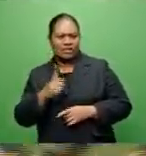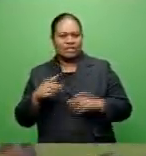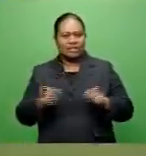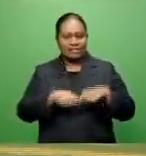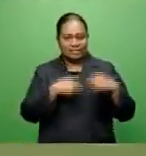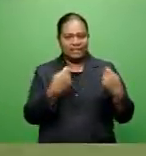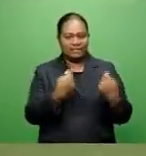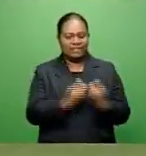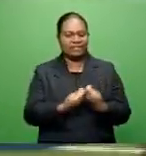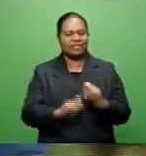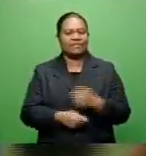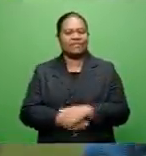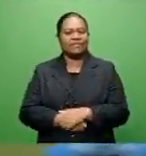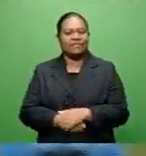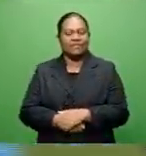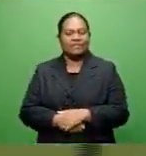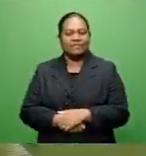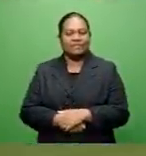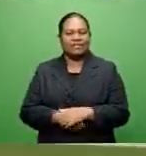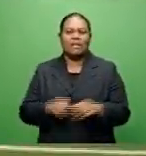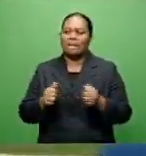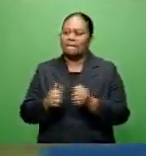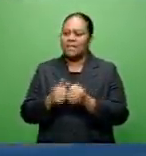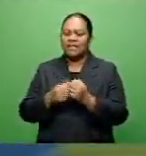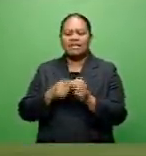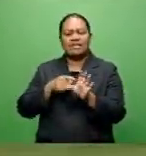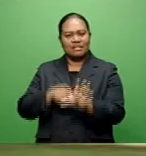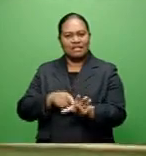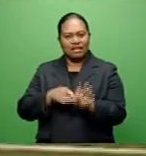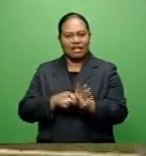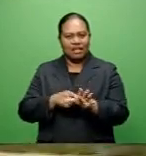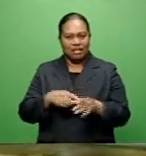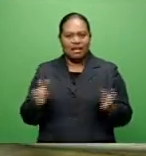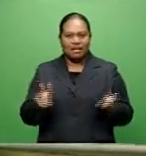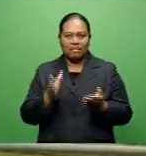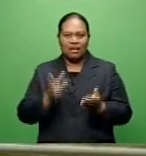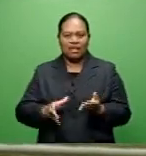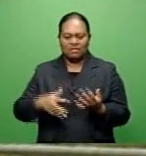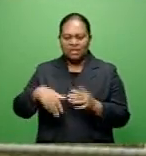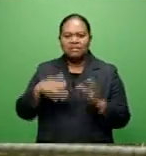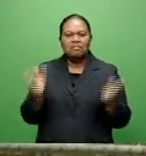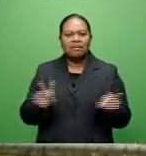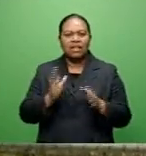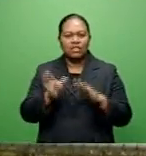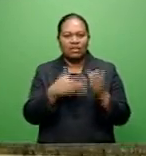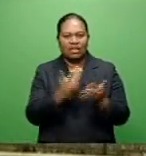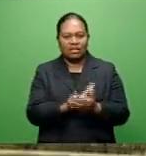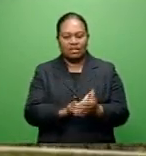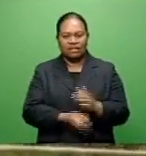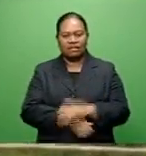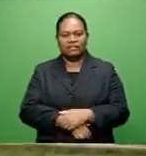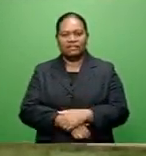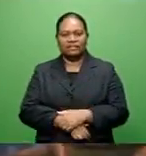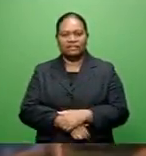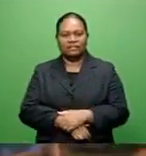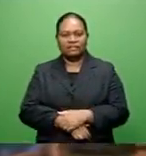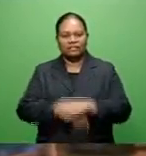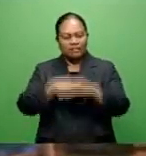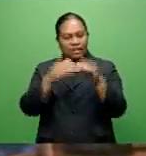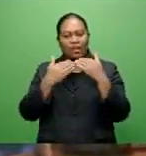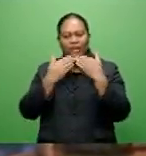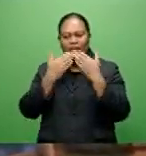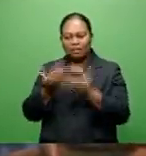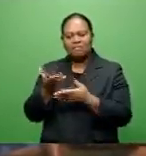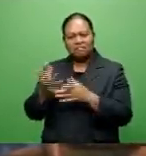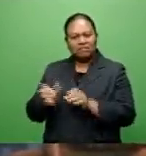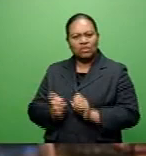there's many young boys we play together these 2 days. And thank them for the great